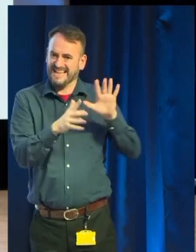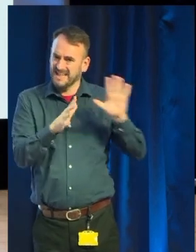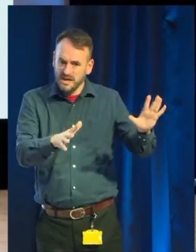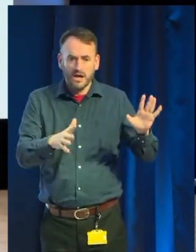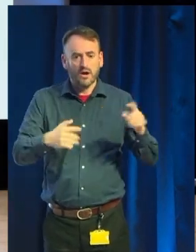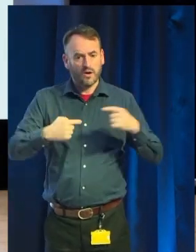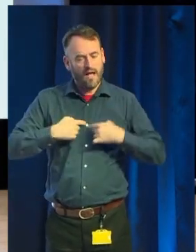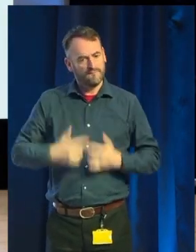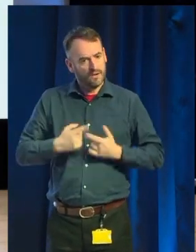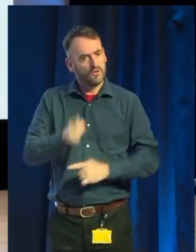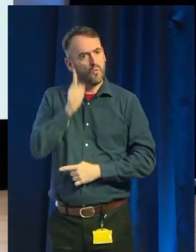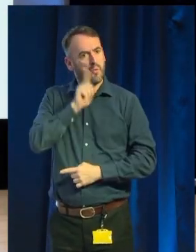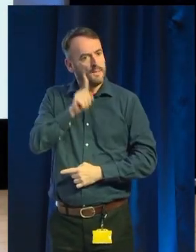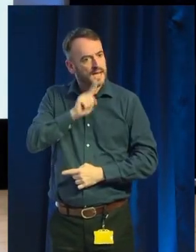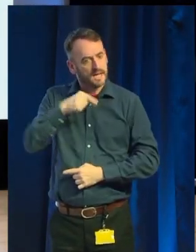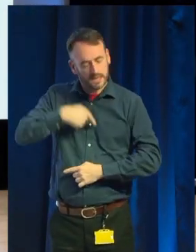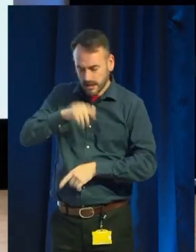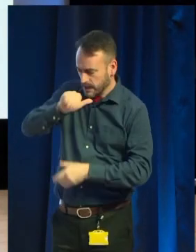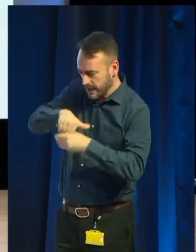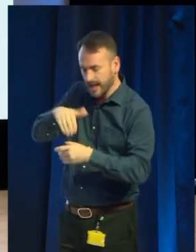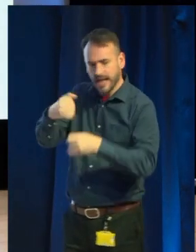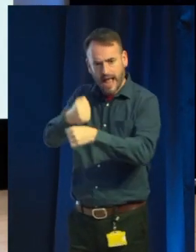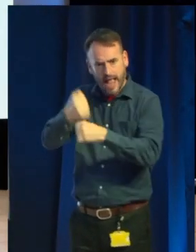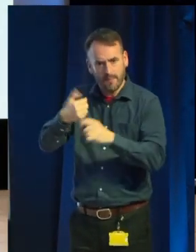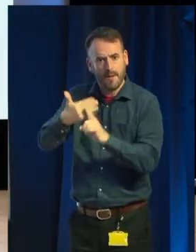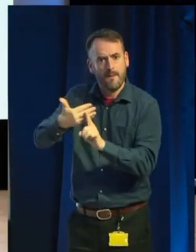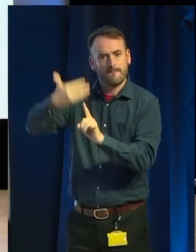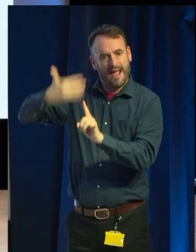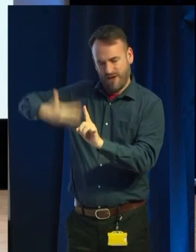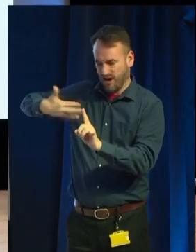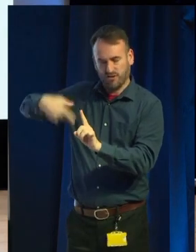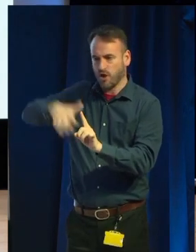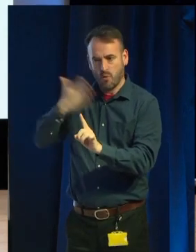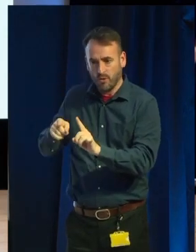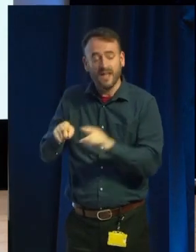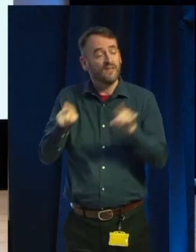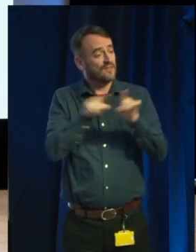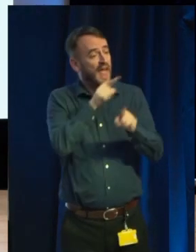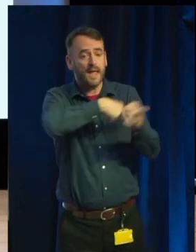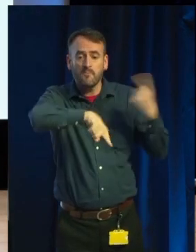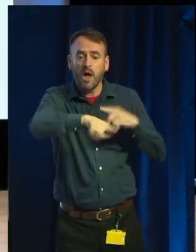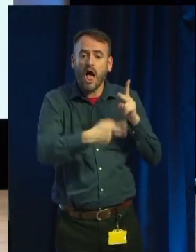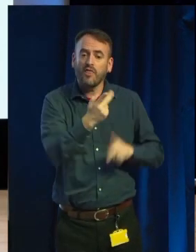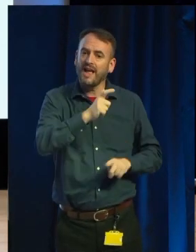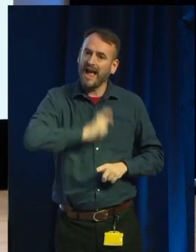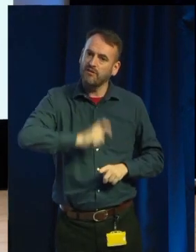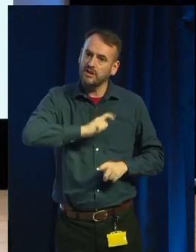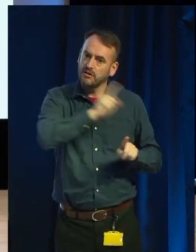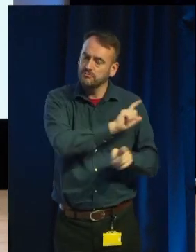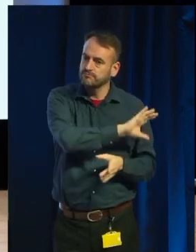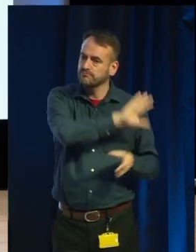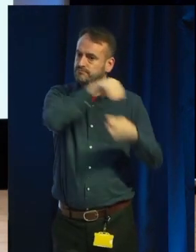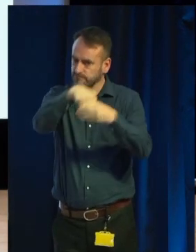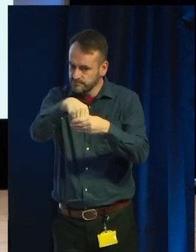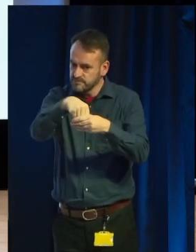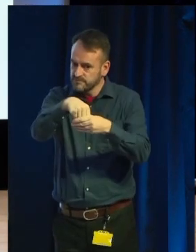as interchangeable, so I didn't create a secondary character that way. So, of course, because it's an